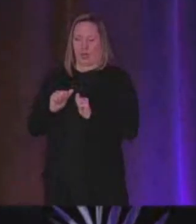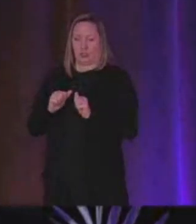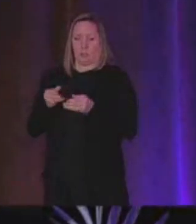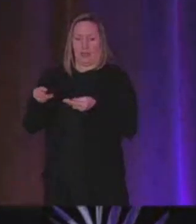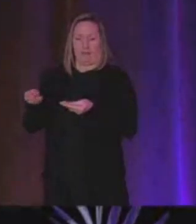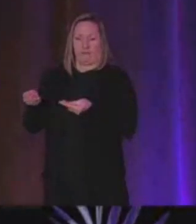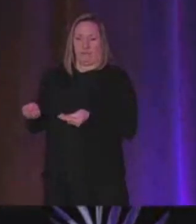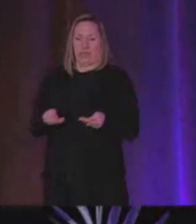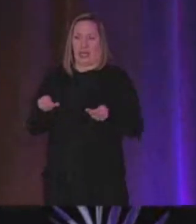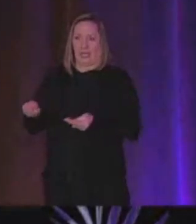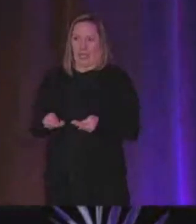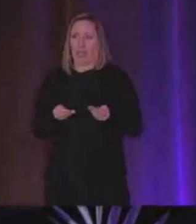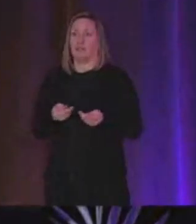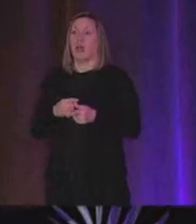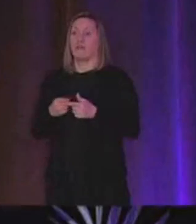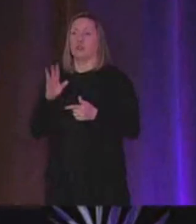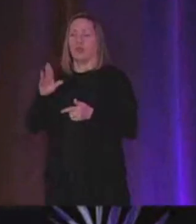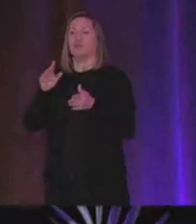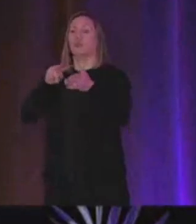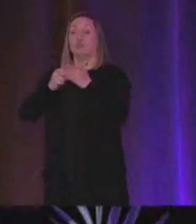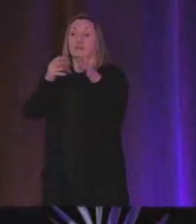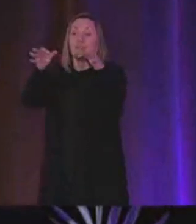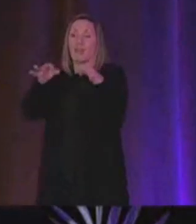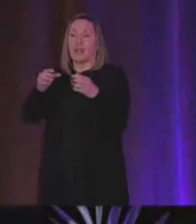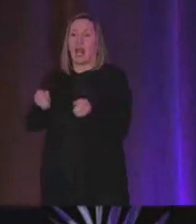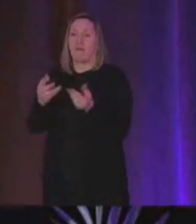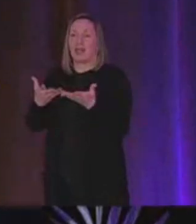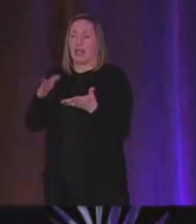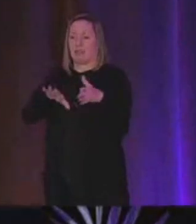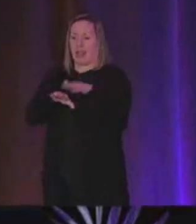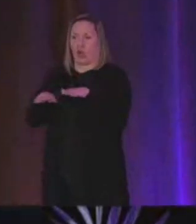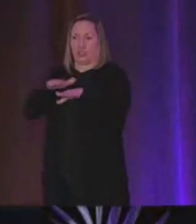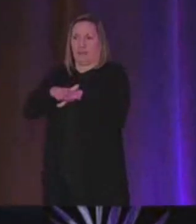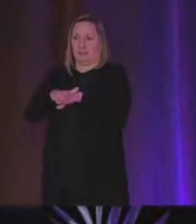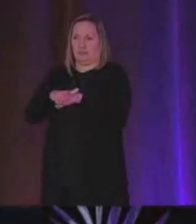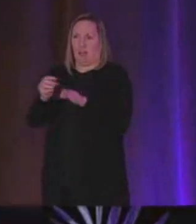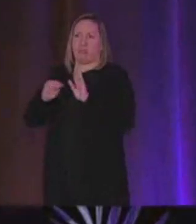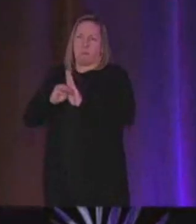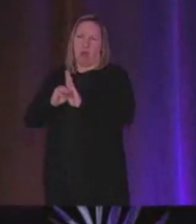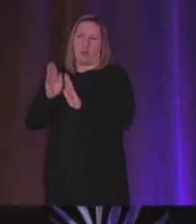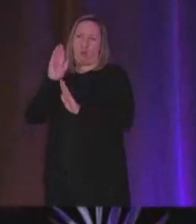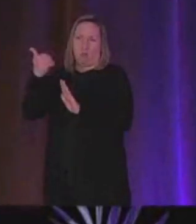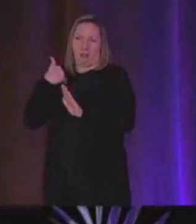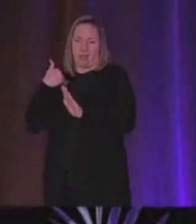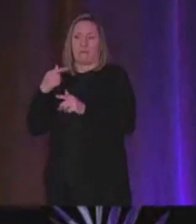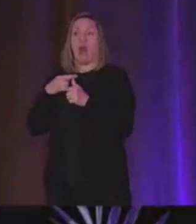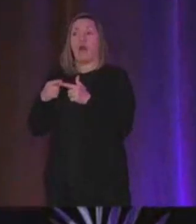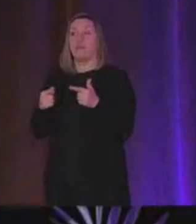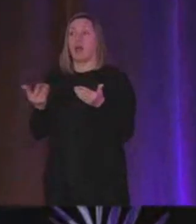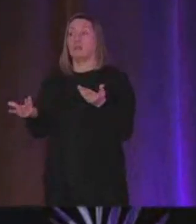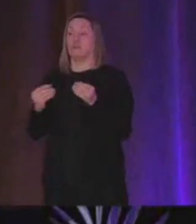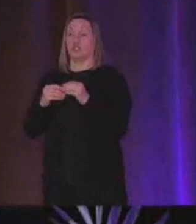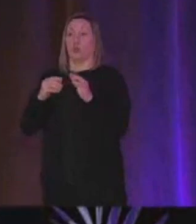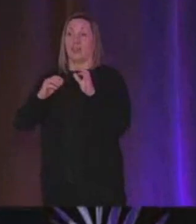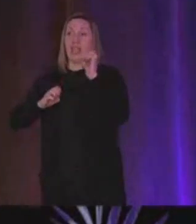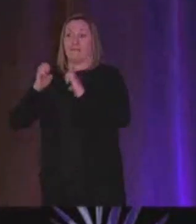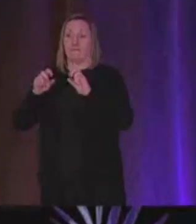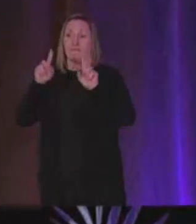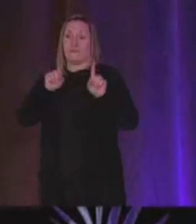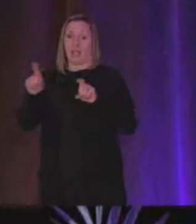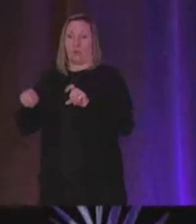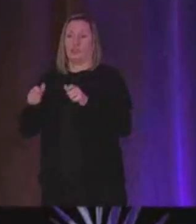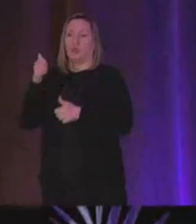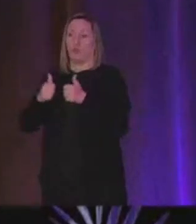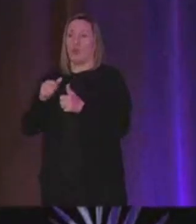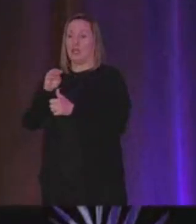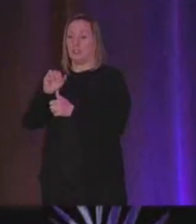in. Then you need to define how many layers the model will have. And then further on towards doing the evaluation, which